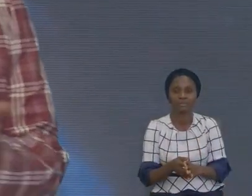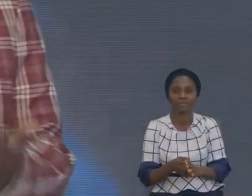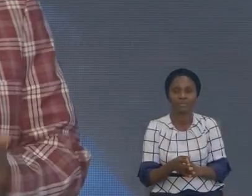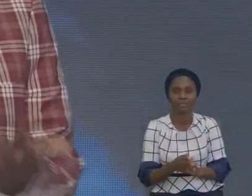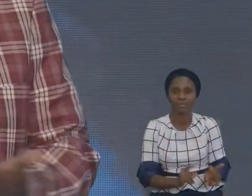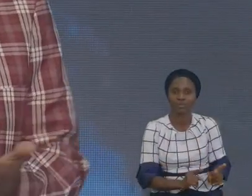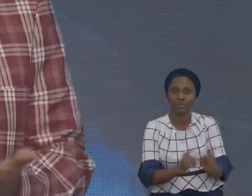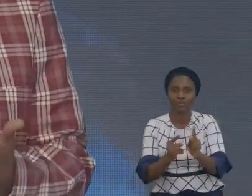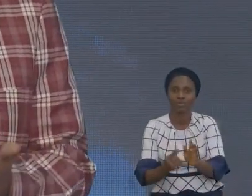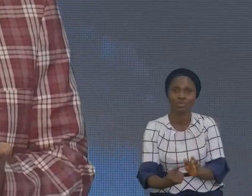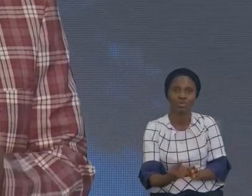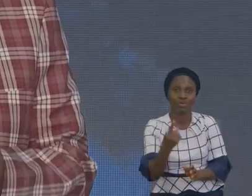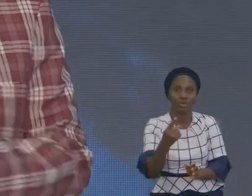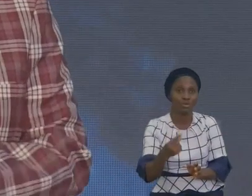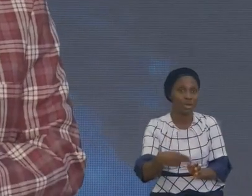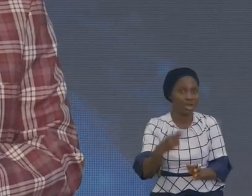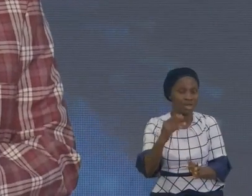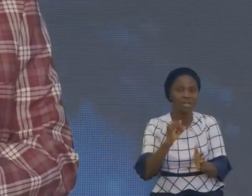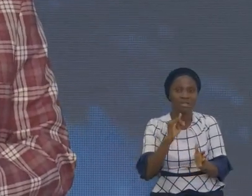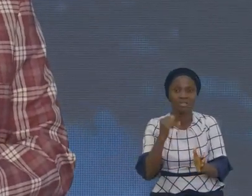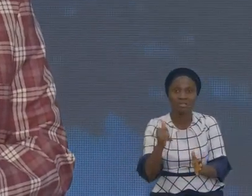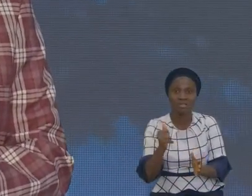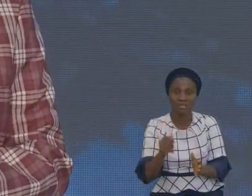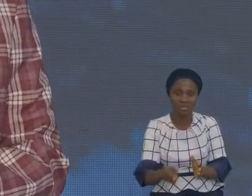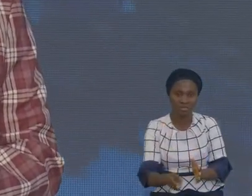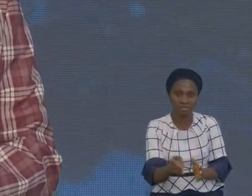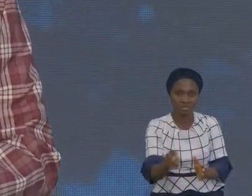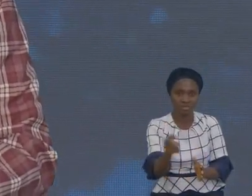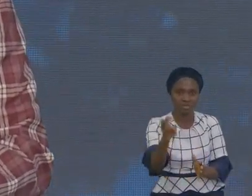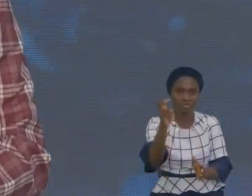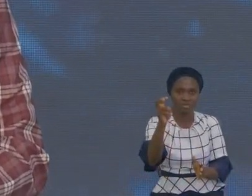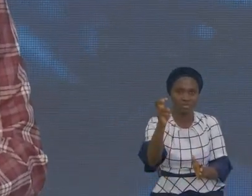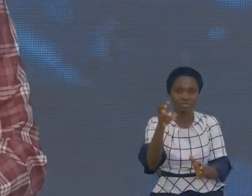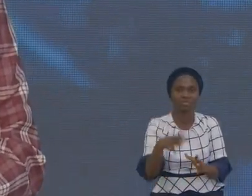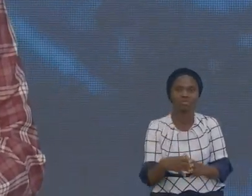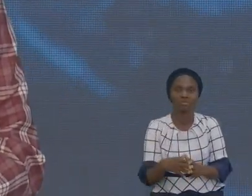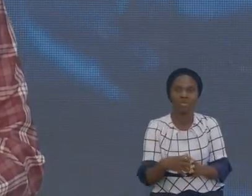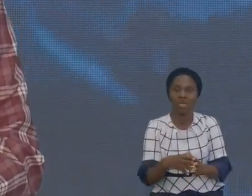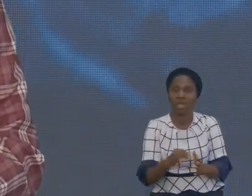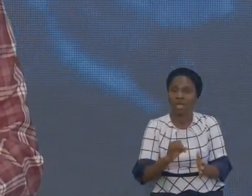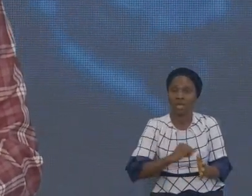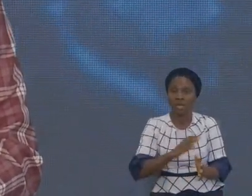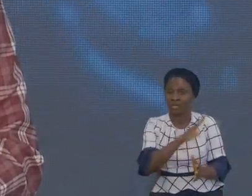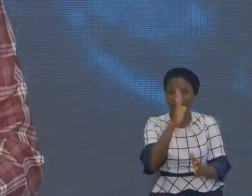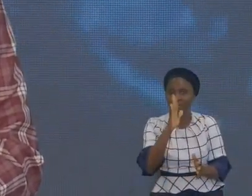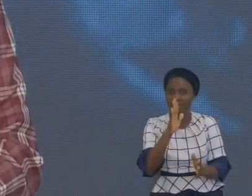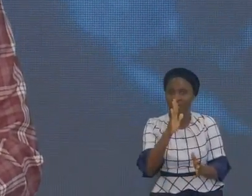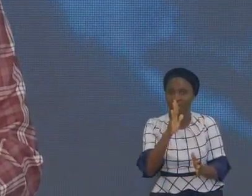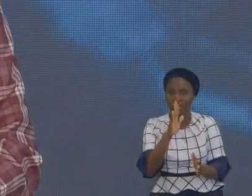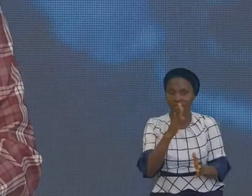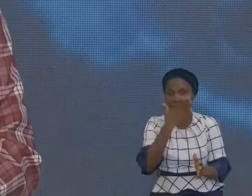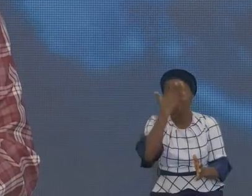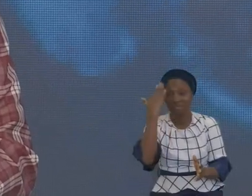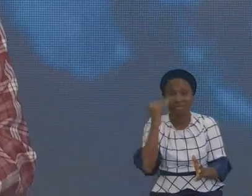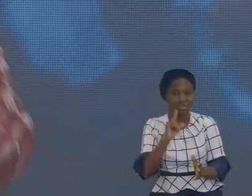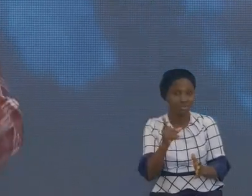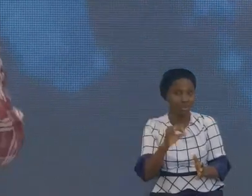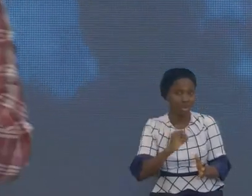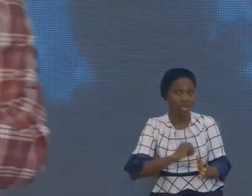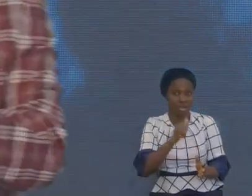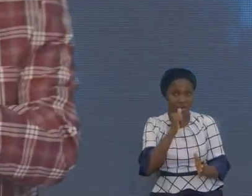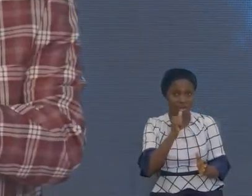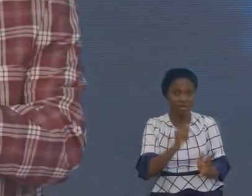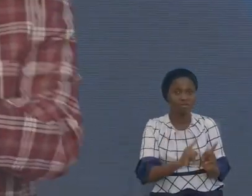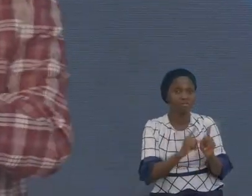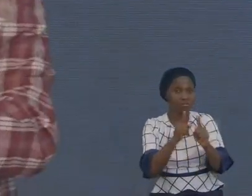and I never forget where I'm going. I never forget the determination and